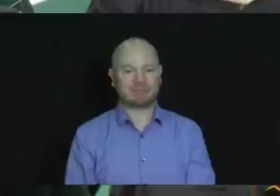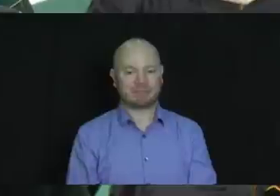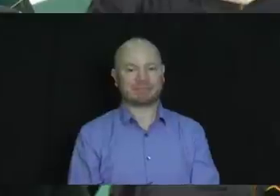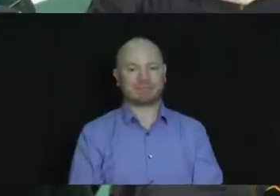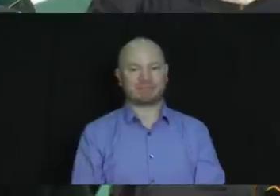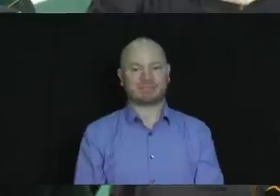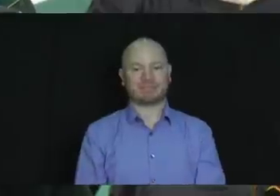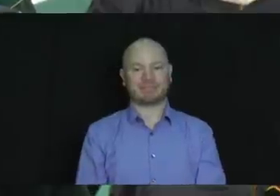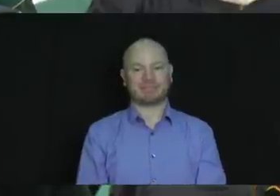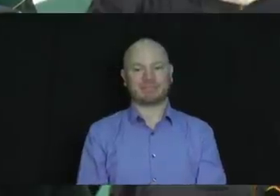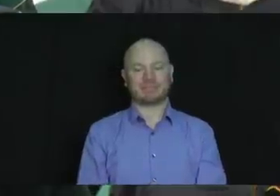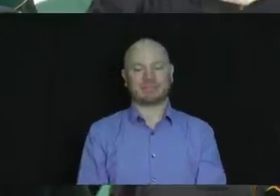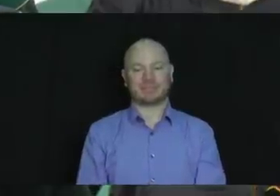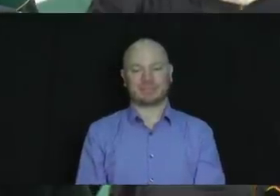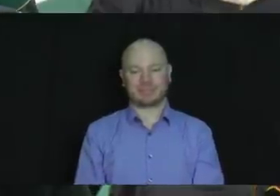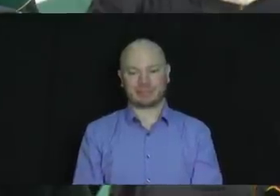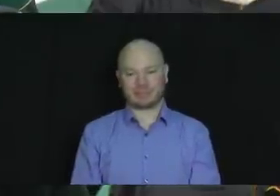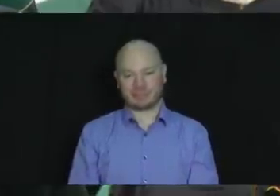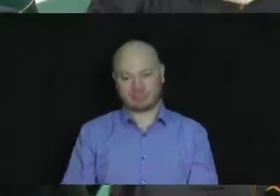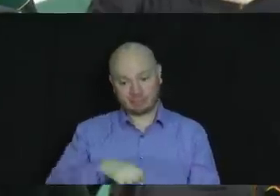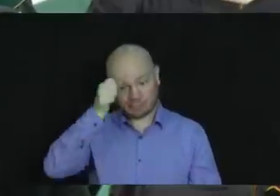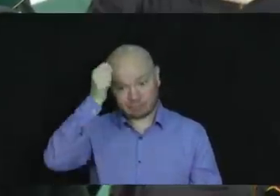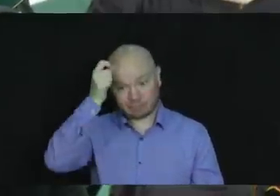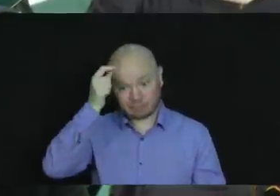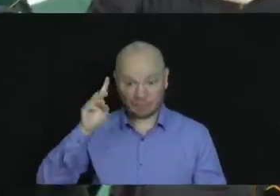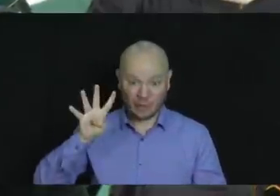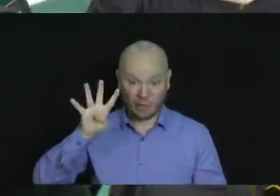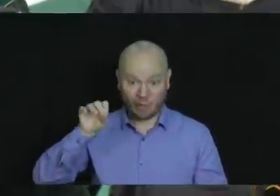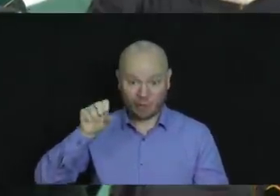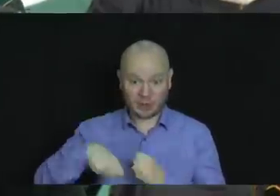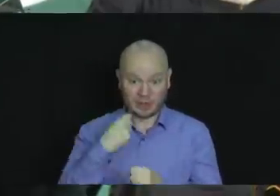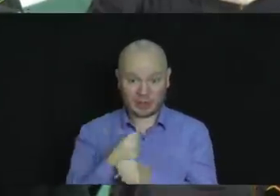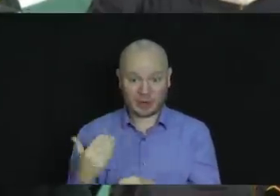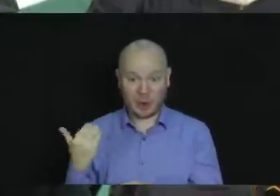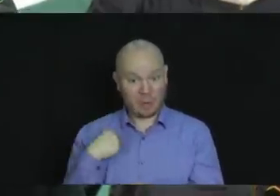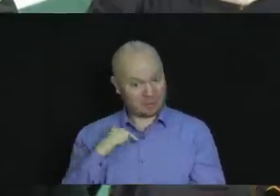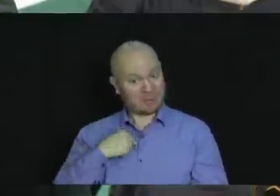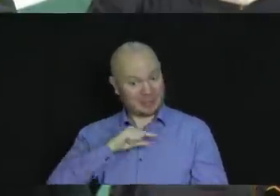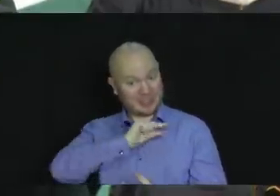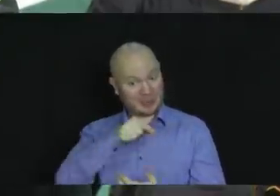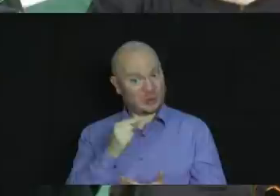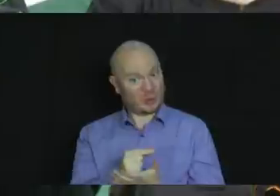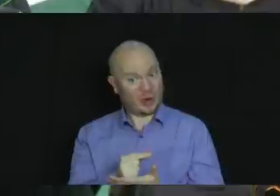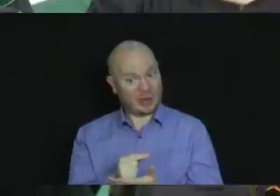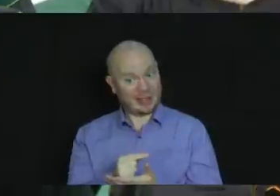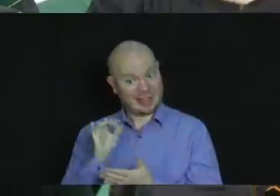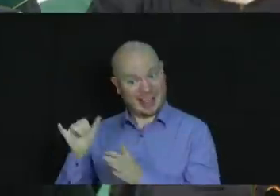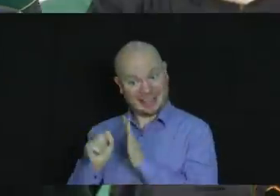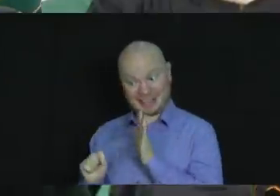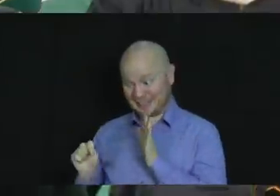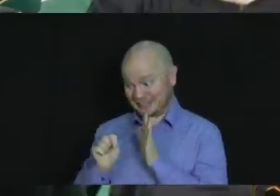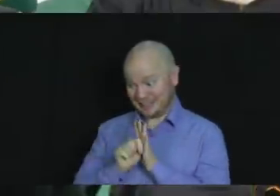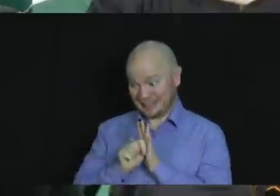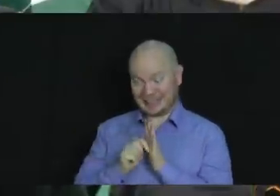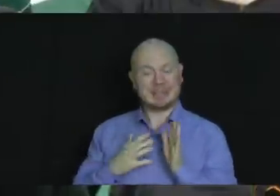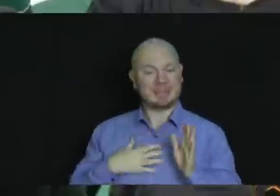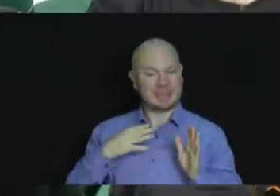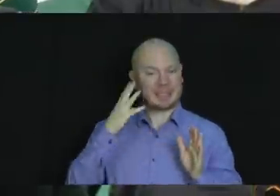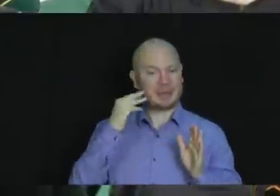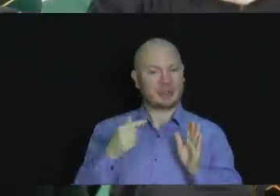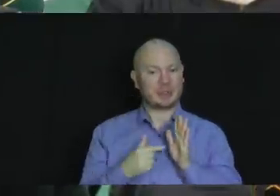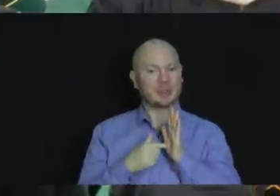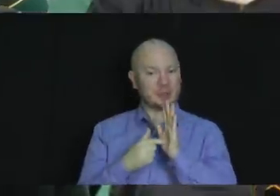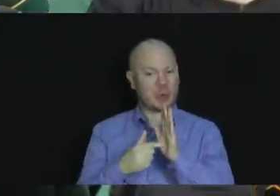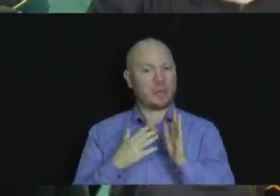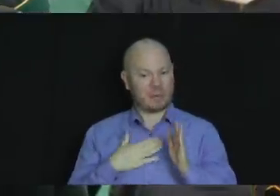Now, over 40 years ago, when I was graduating like you are today, my undergraduate experience reflected